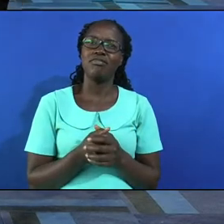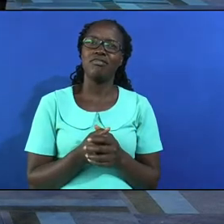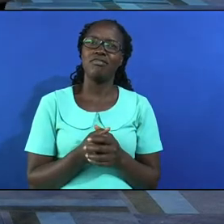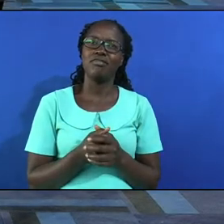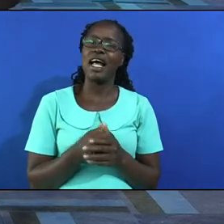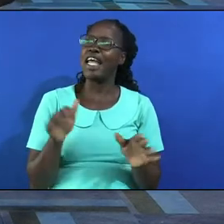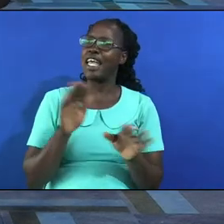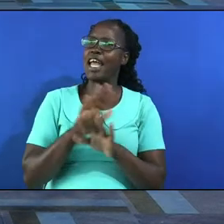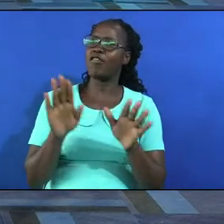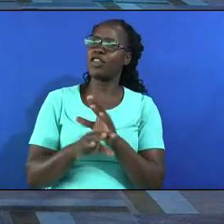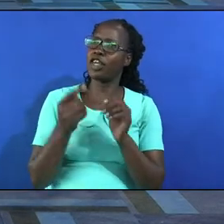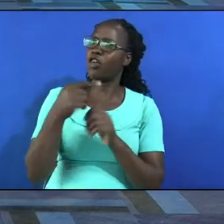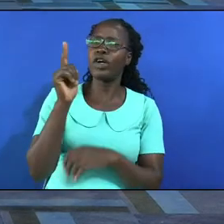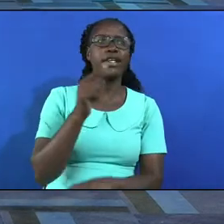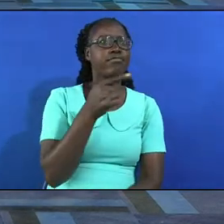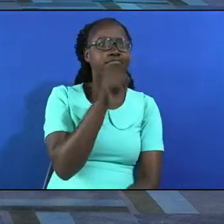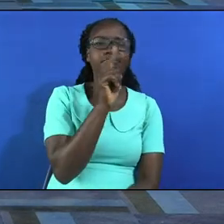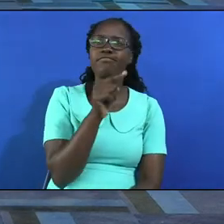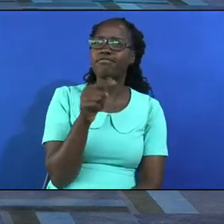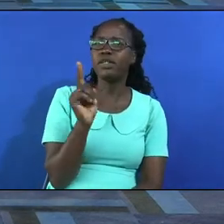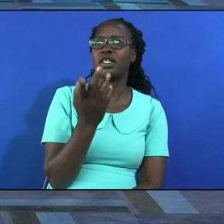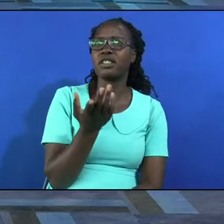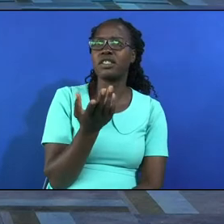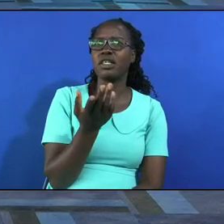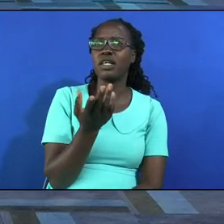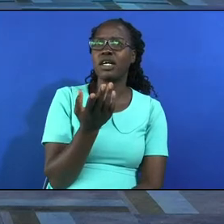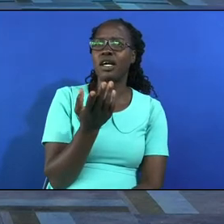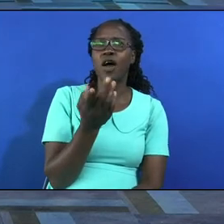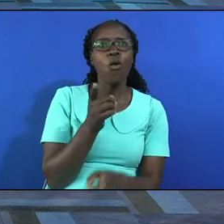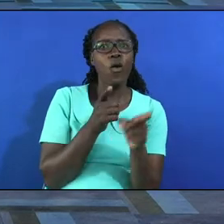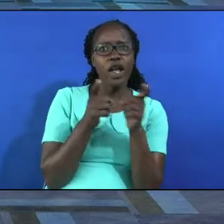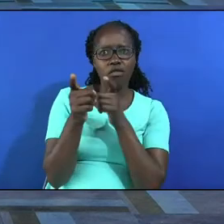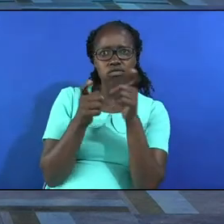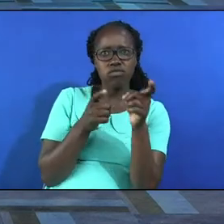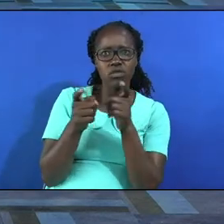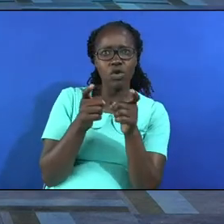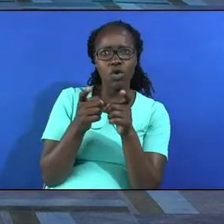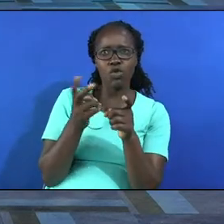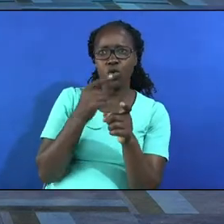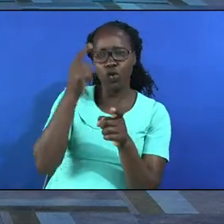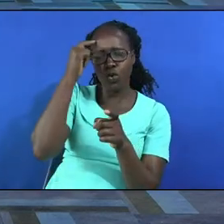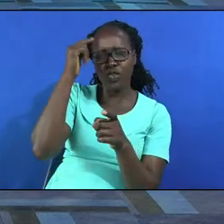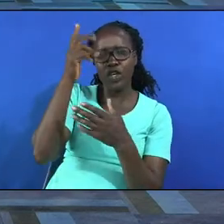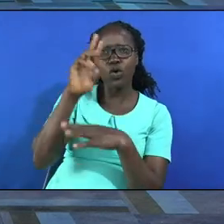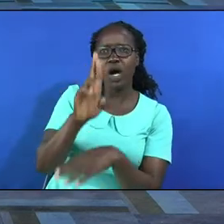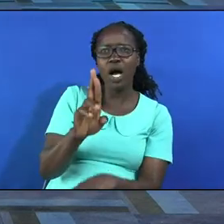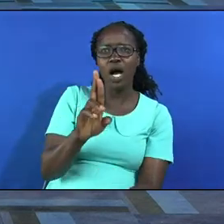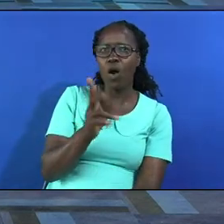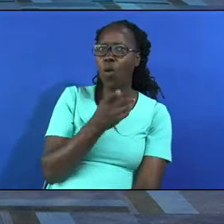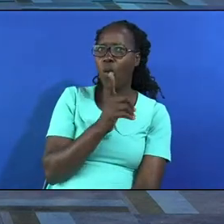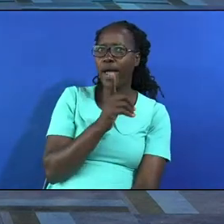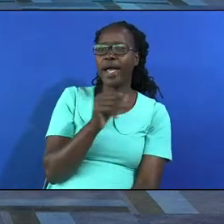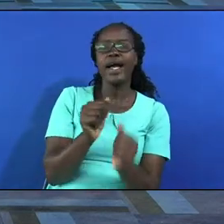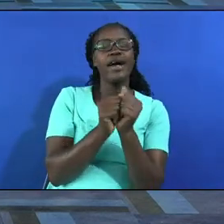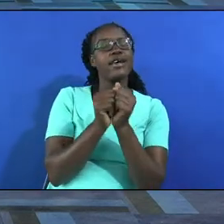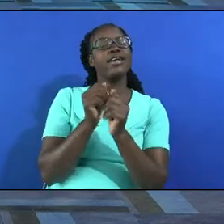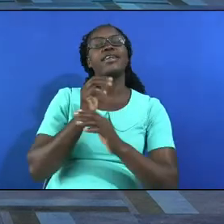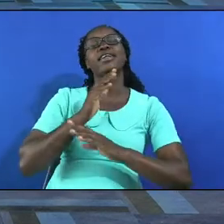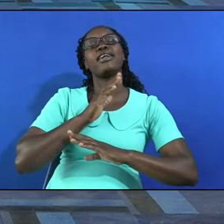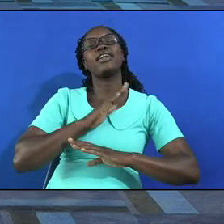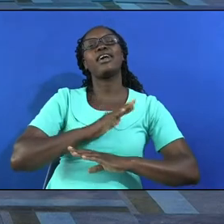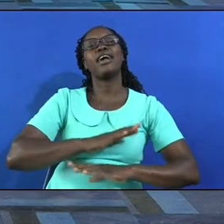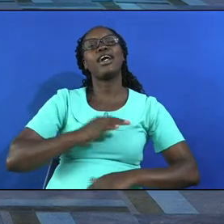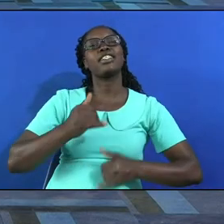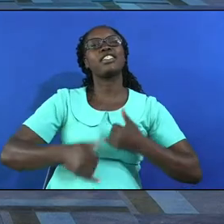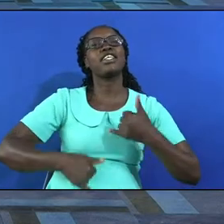Is everything going correctly? We have to guard. Who do you think you are? Are we together? Just relax. Let's